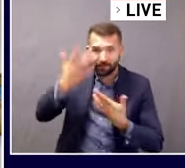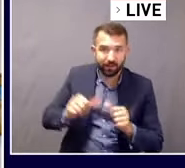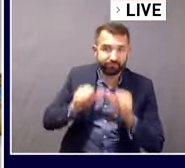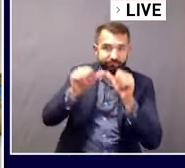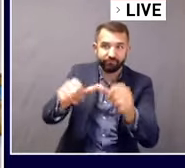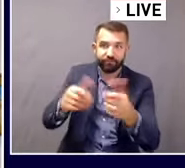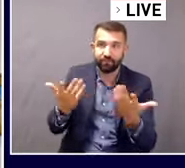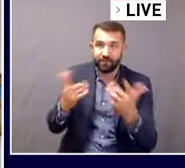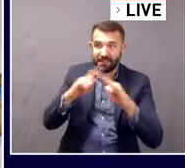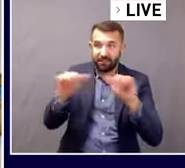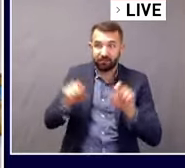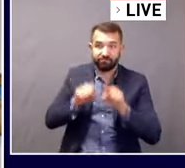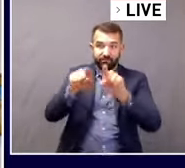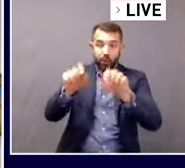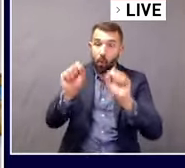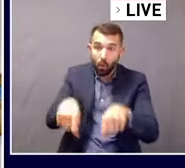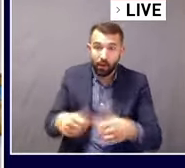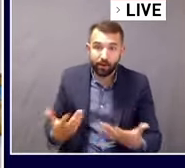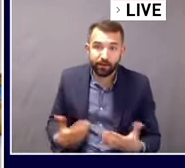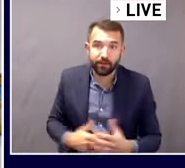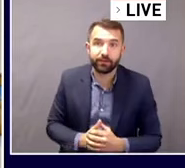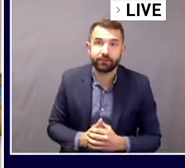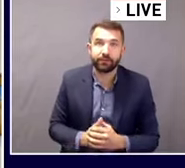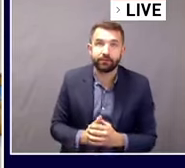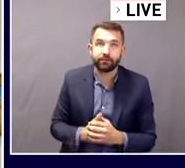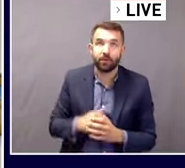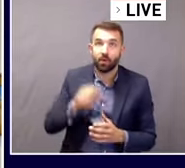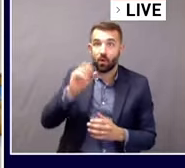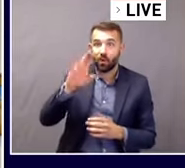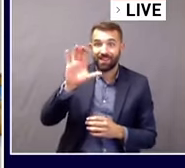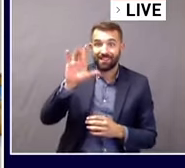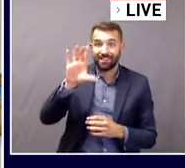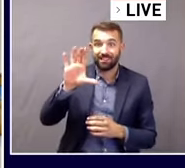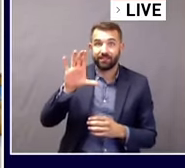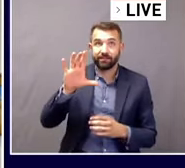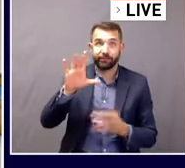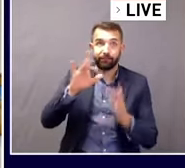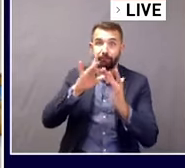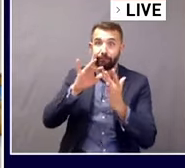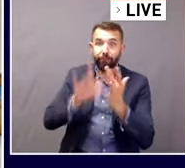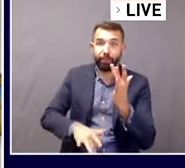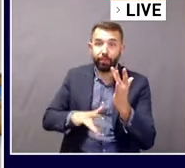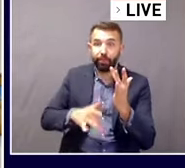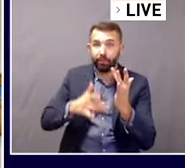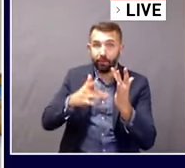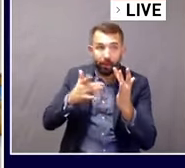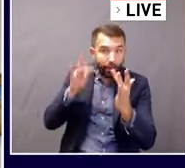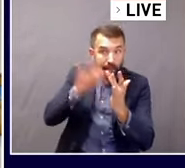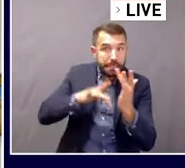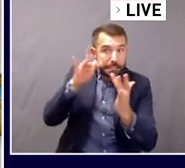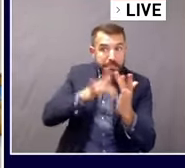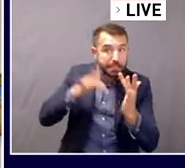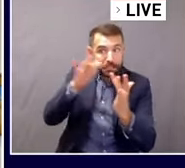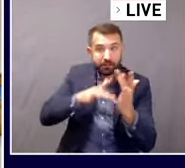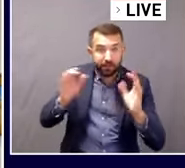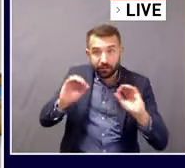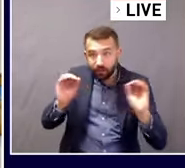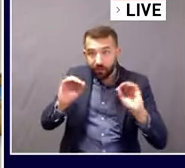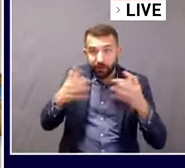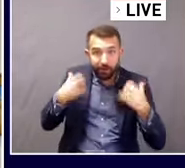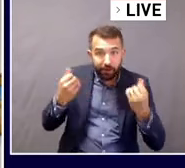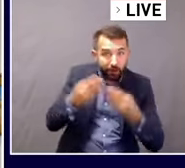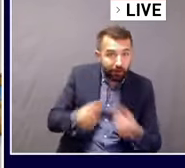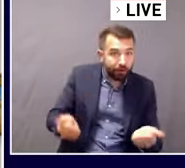on that they could have lost touch with Maine CDC and thus not be able to be released from isolation until they